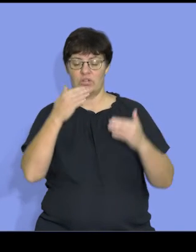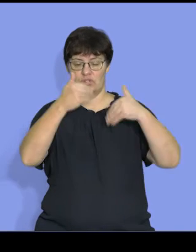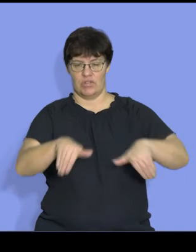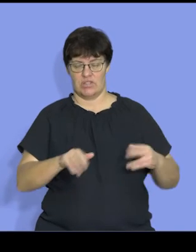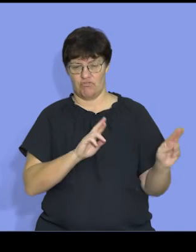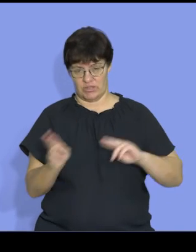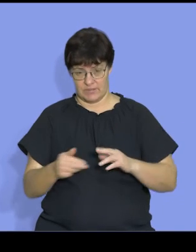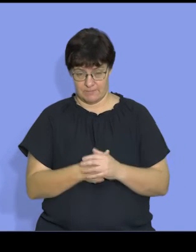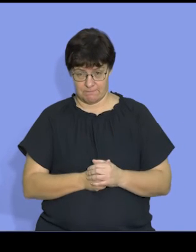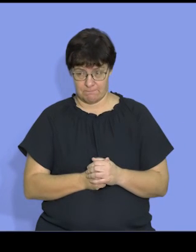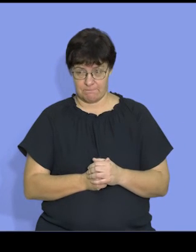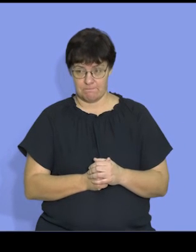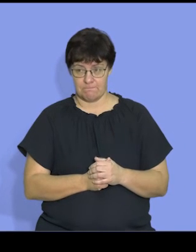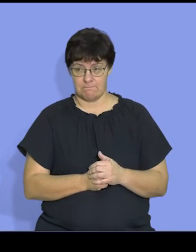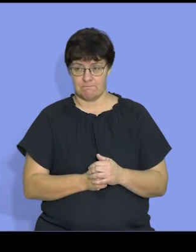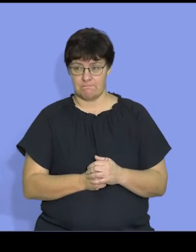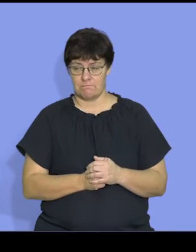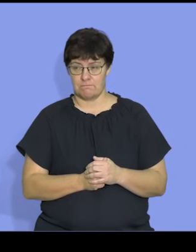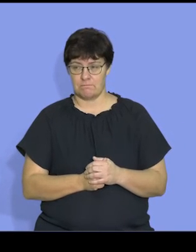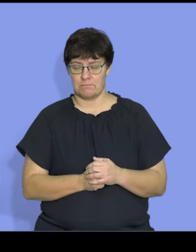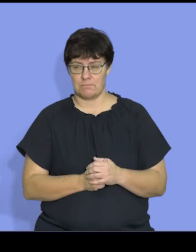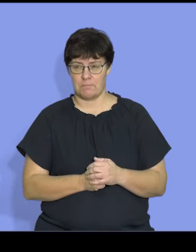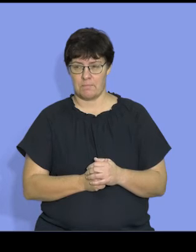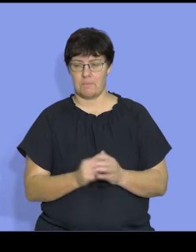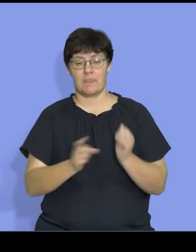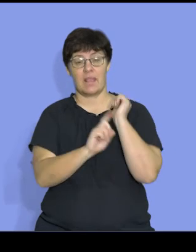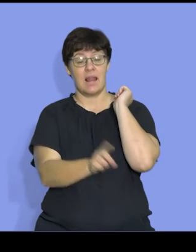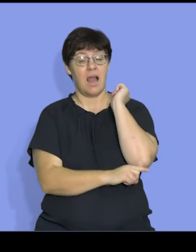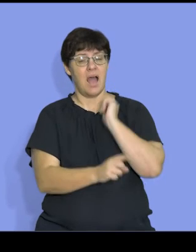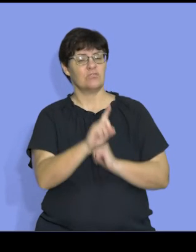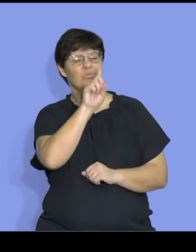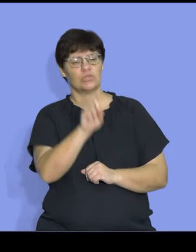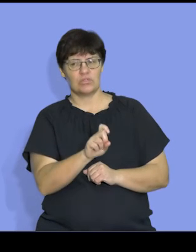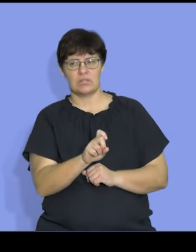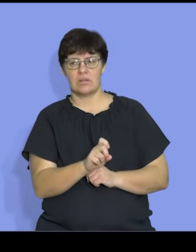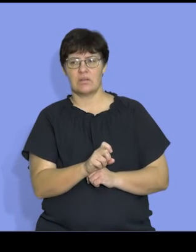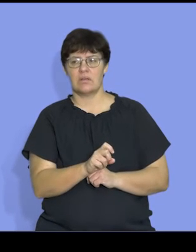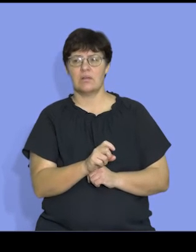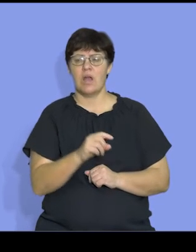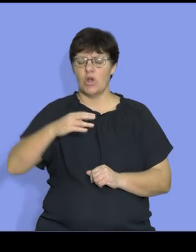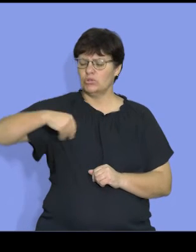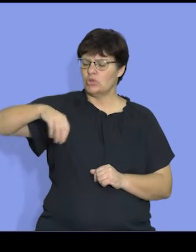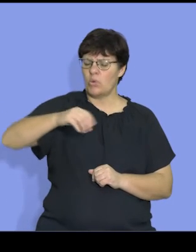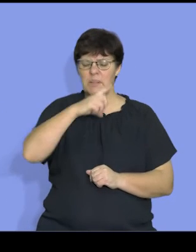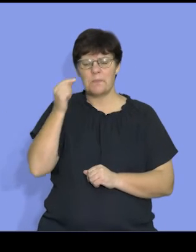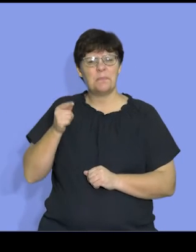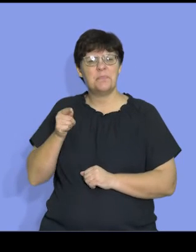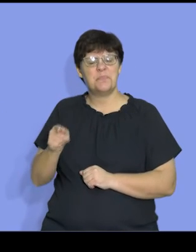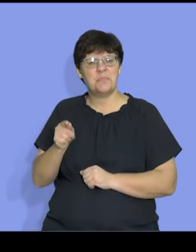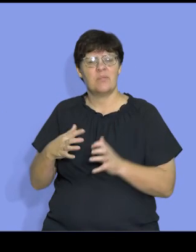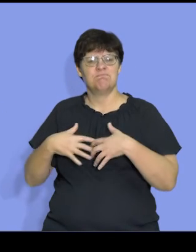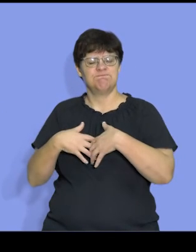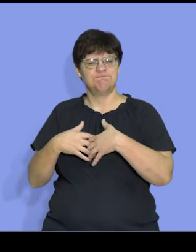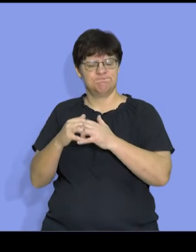have occurred, right? And then the last question says, name the salt, right, that is formed in the